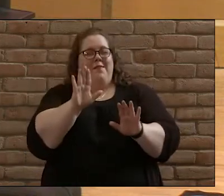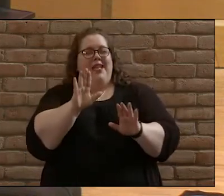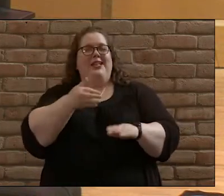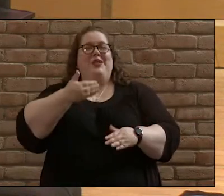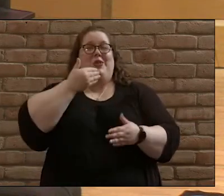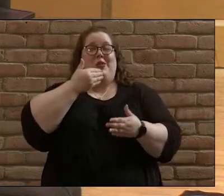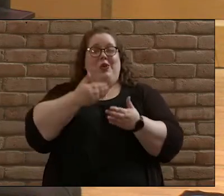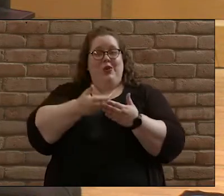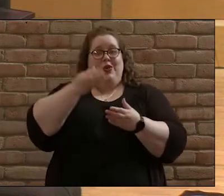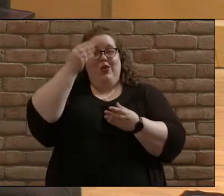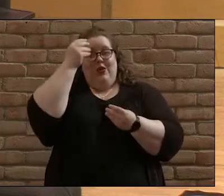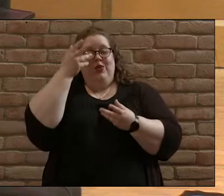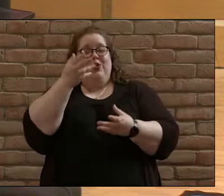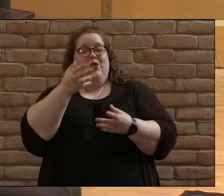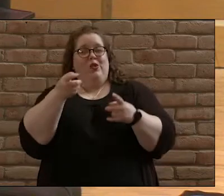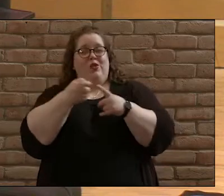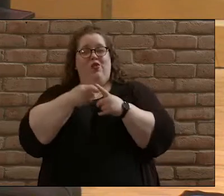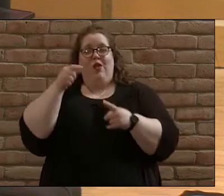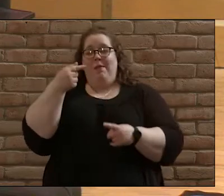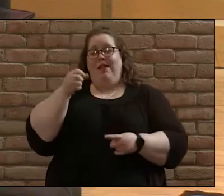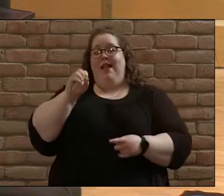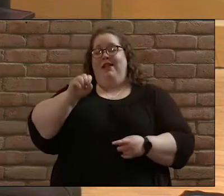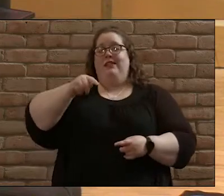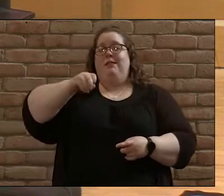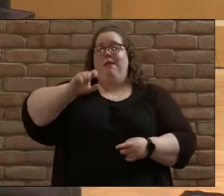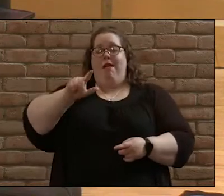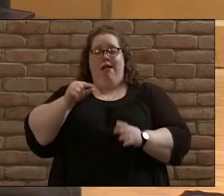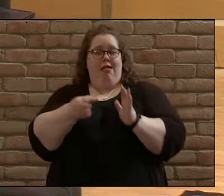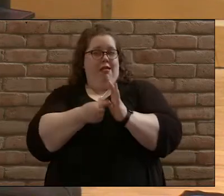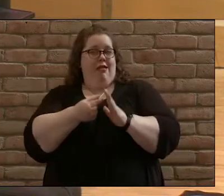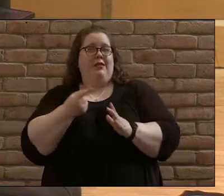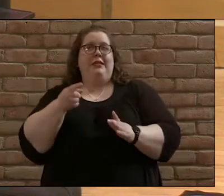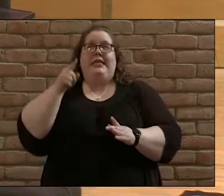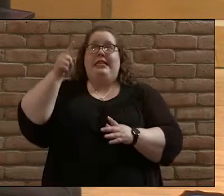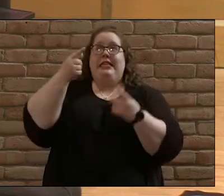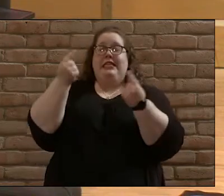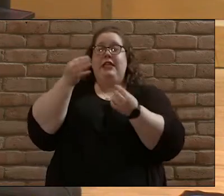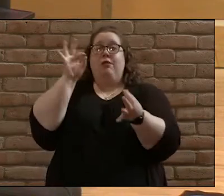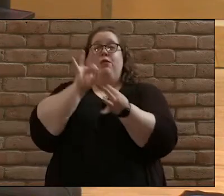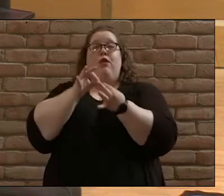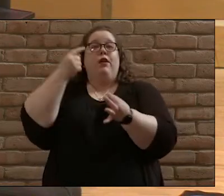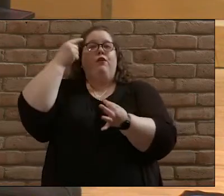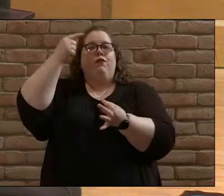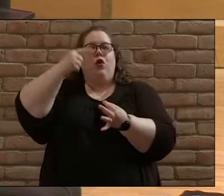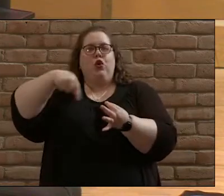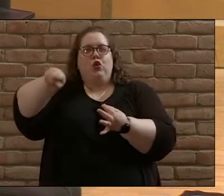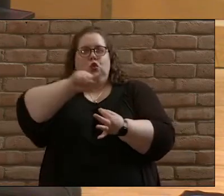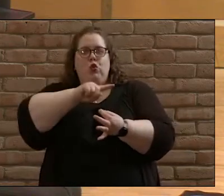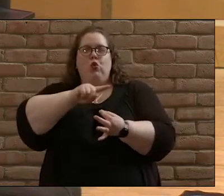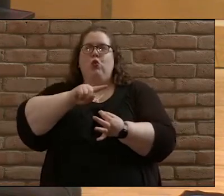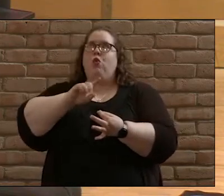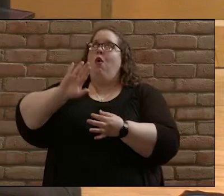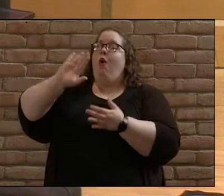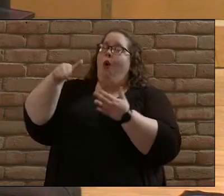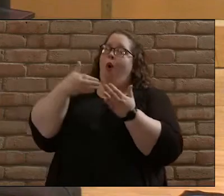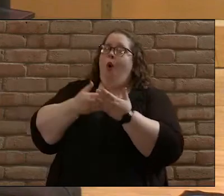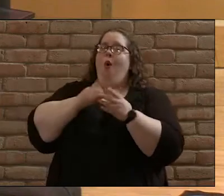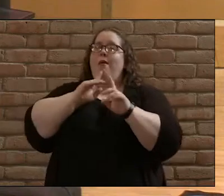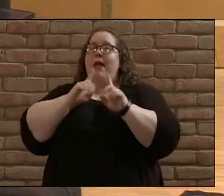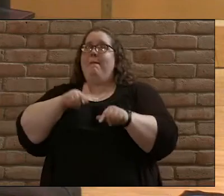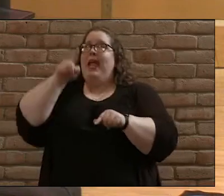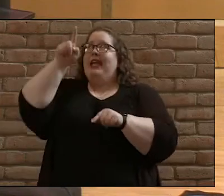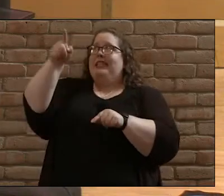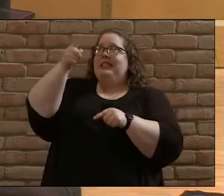gospel message is that he did that perfectly for you. He obeyed every command